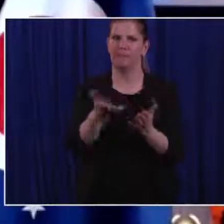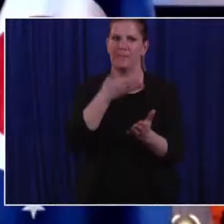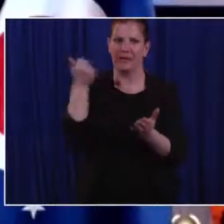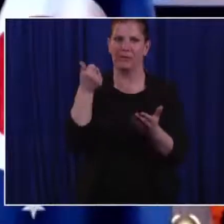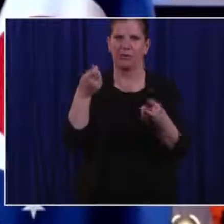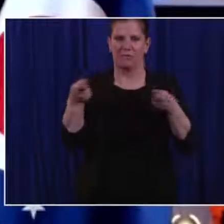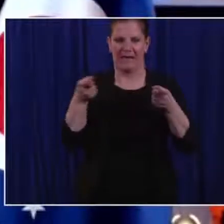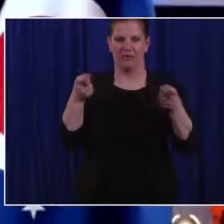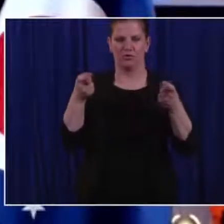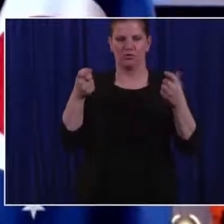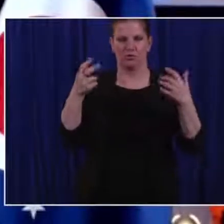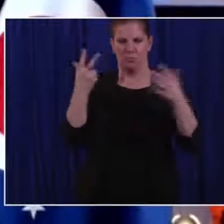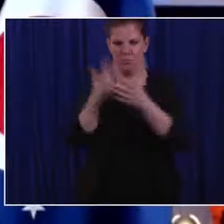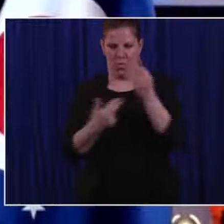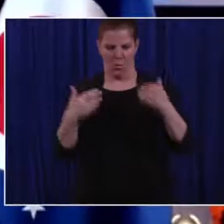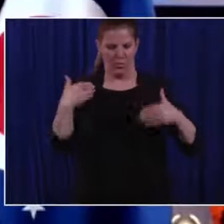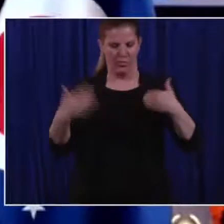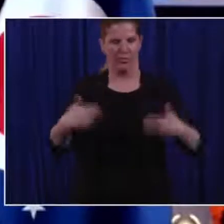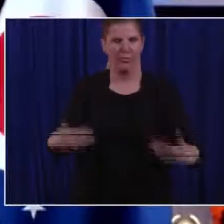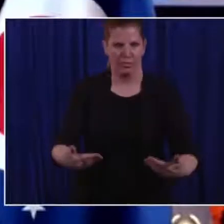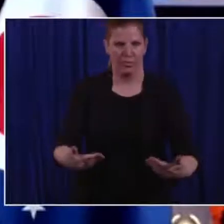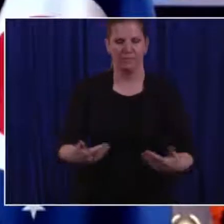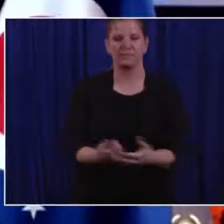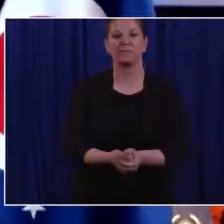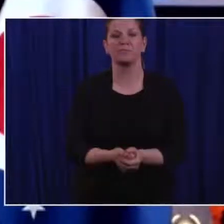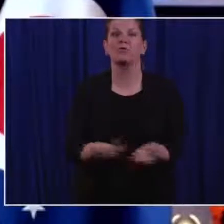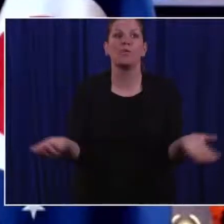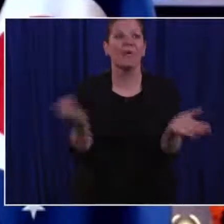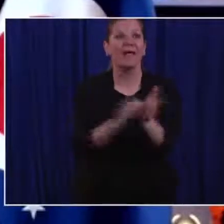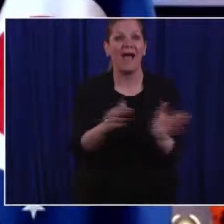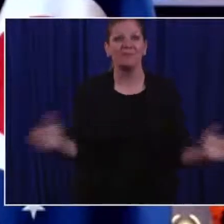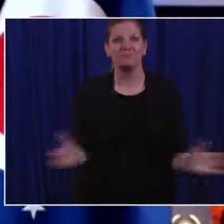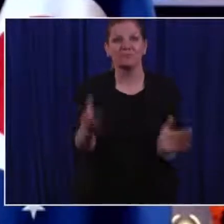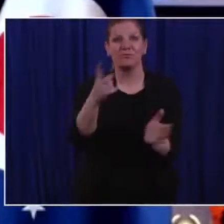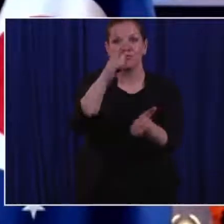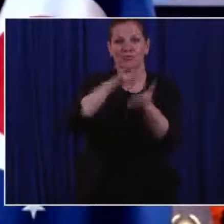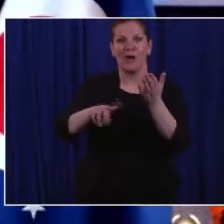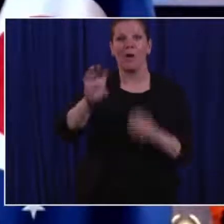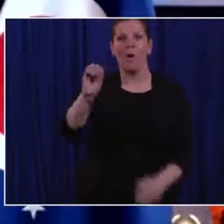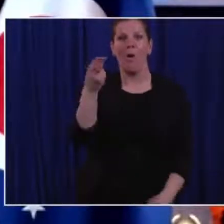So I invite everybody to go to Ohio Means Jobs site.